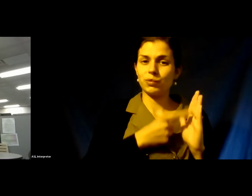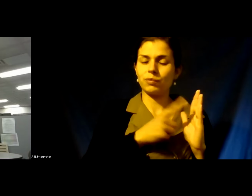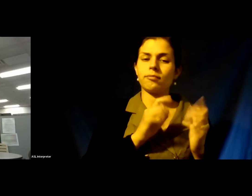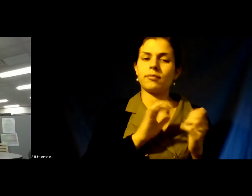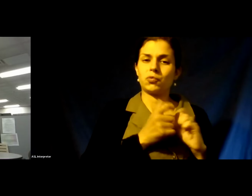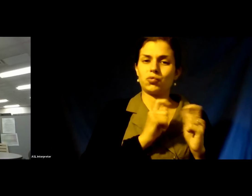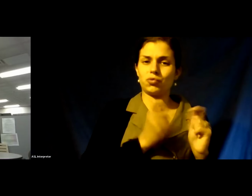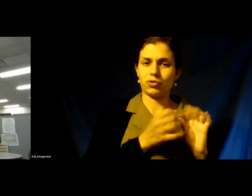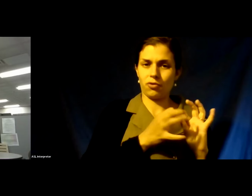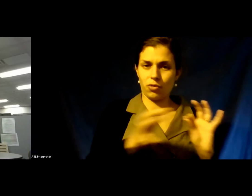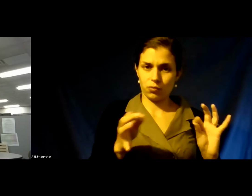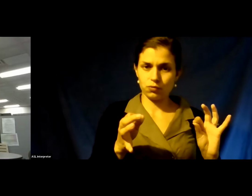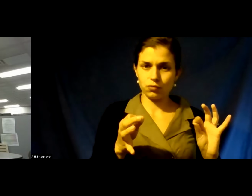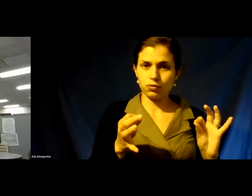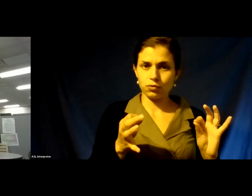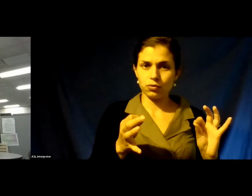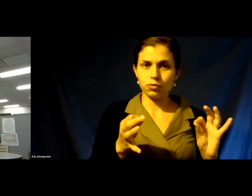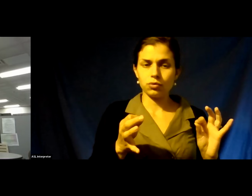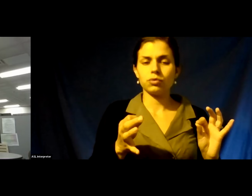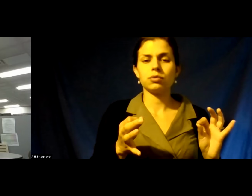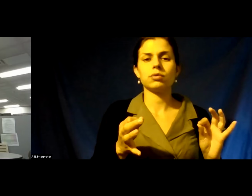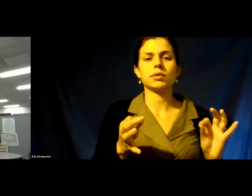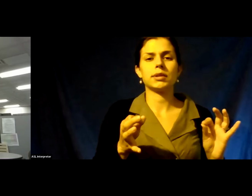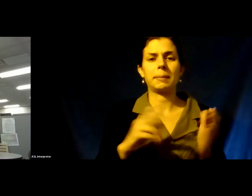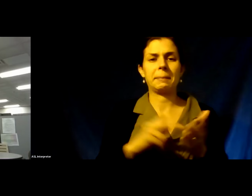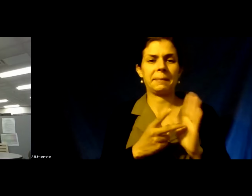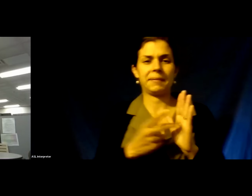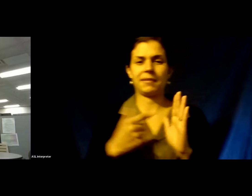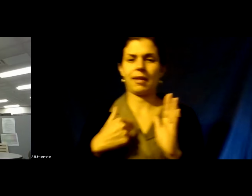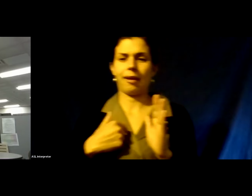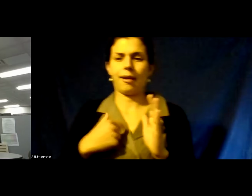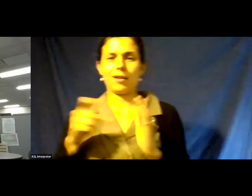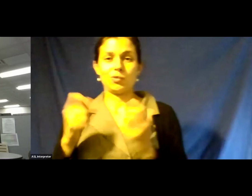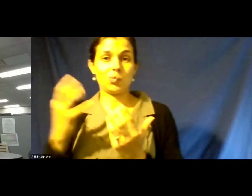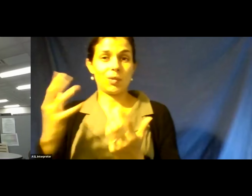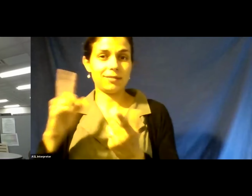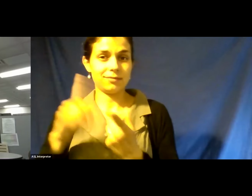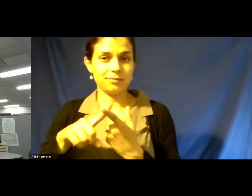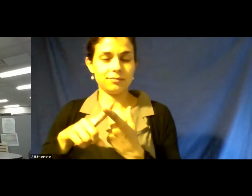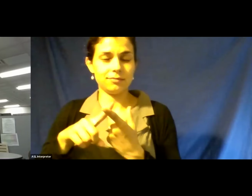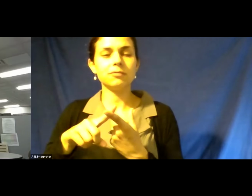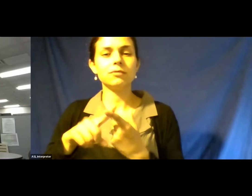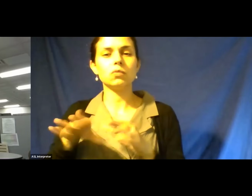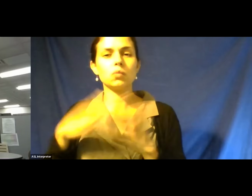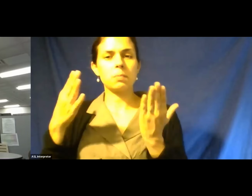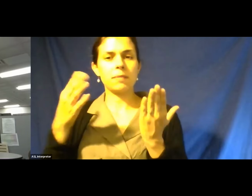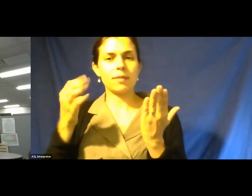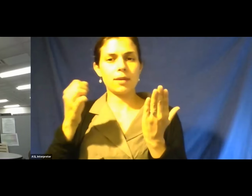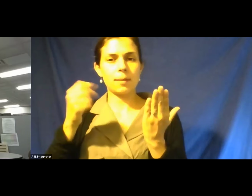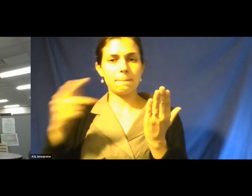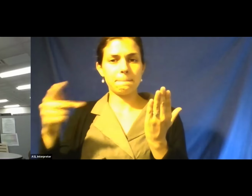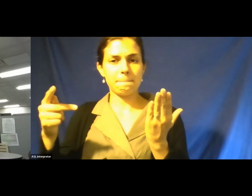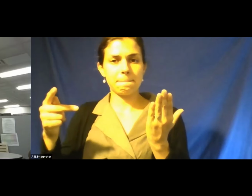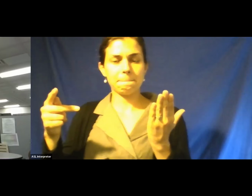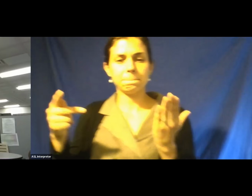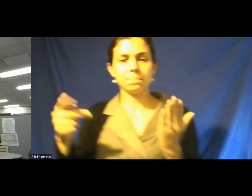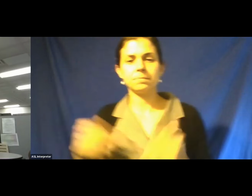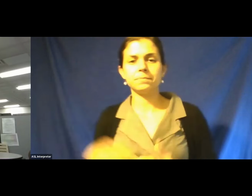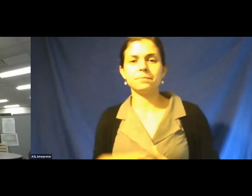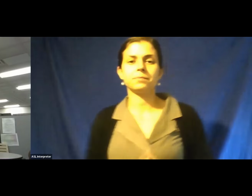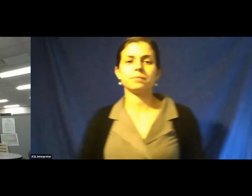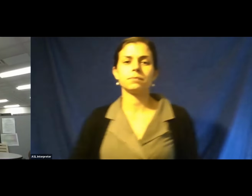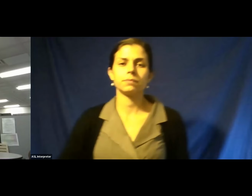I recorded a short video to show what you can see in the Canvas Parent app once you download that.